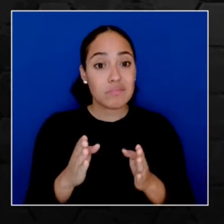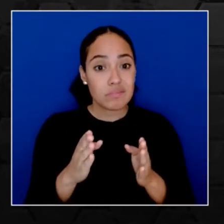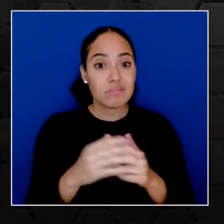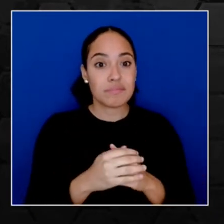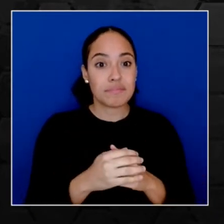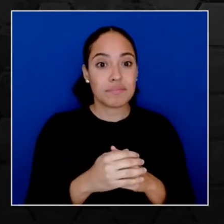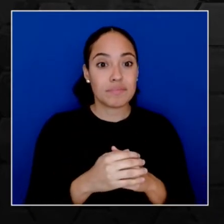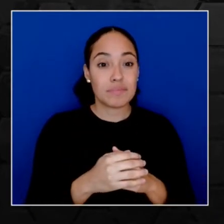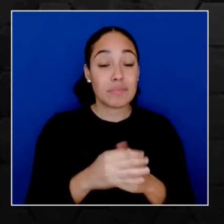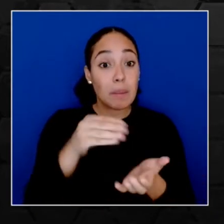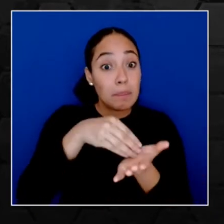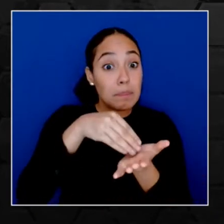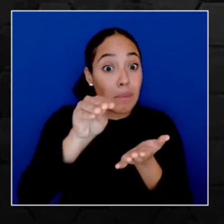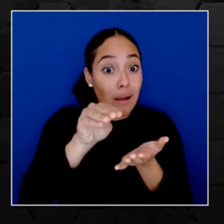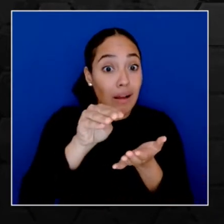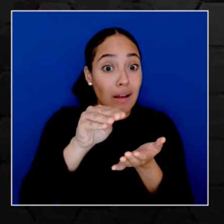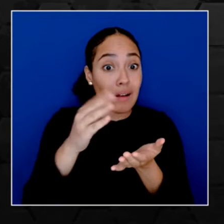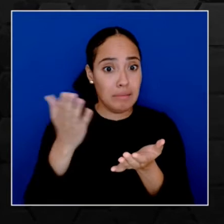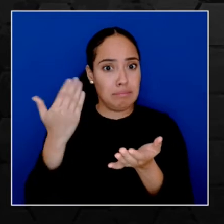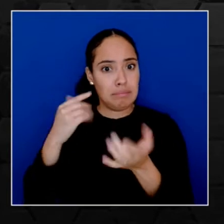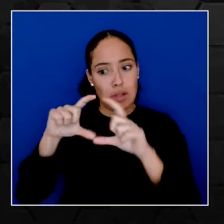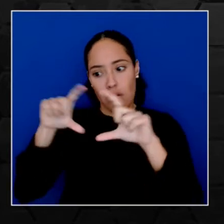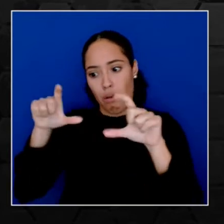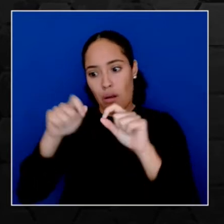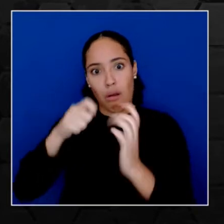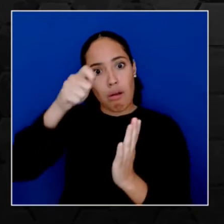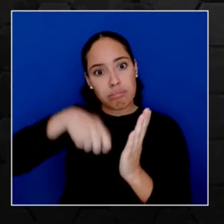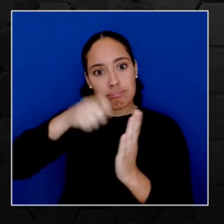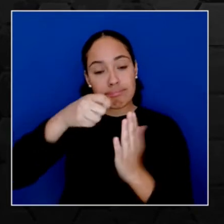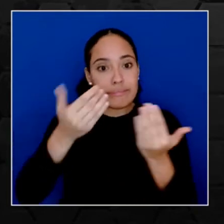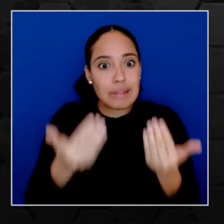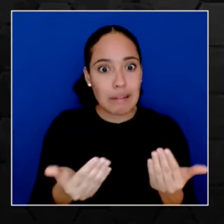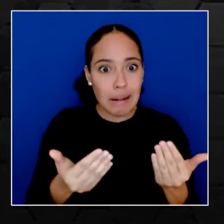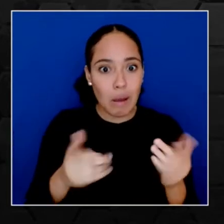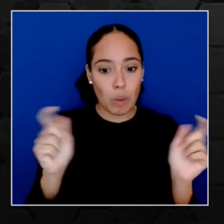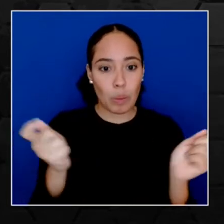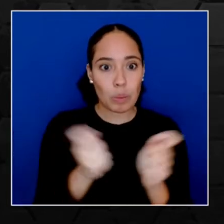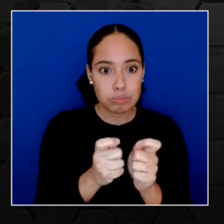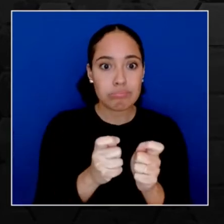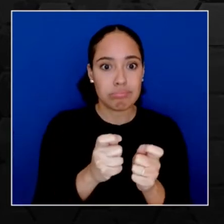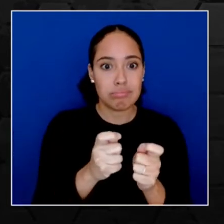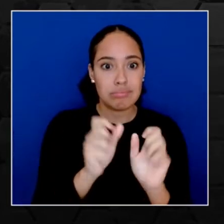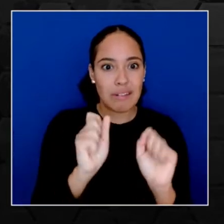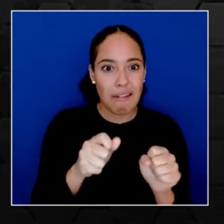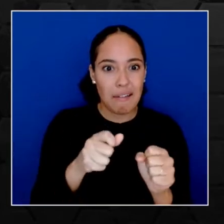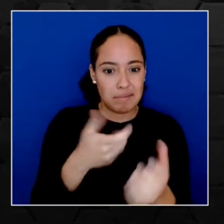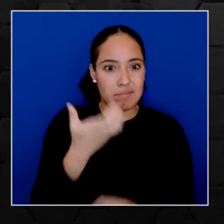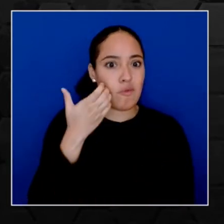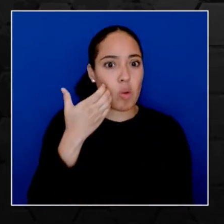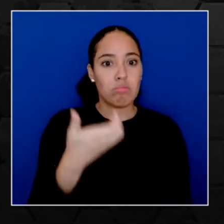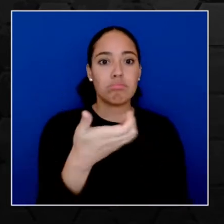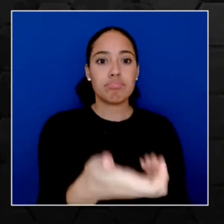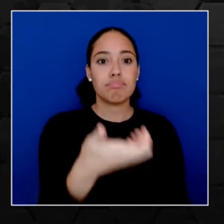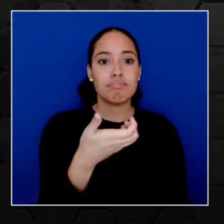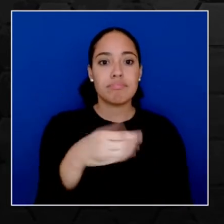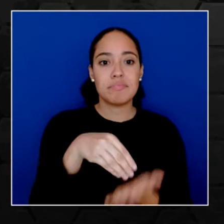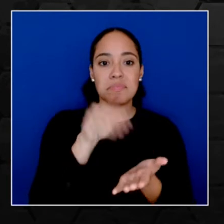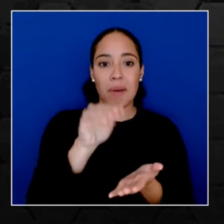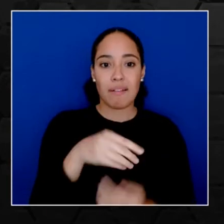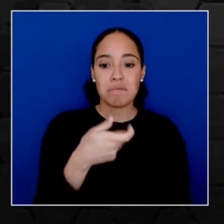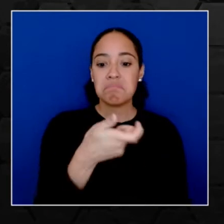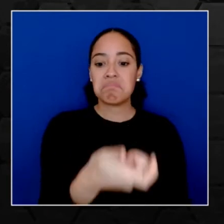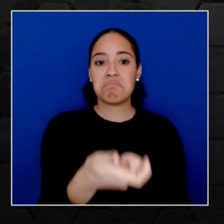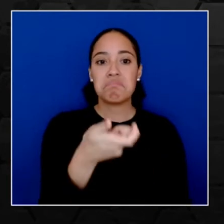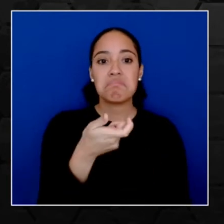entire path, the use of passwords has decreased drastically. What is once a combination of